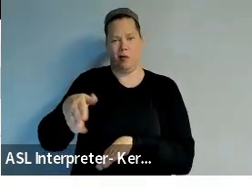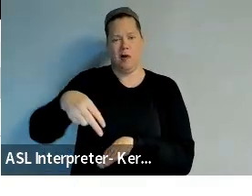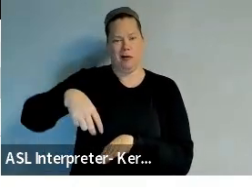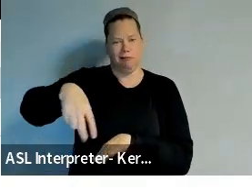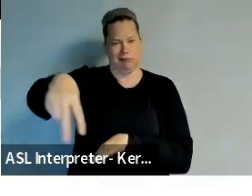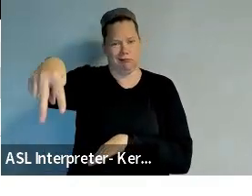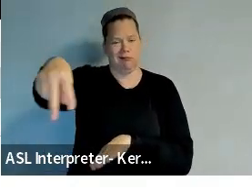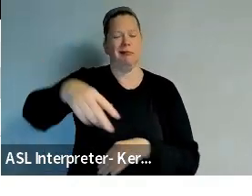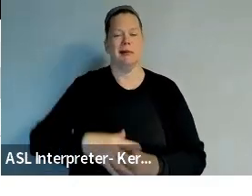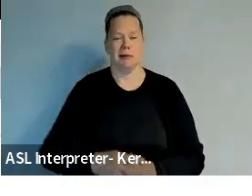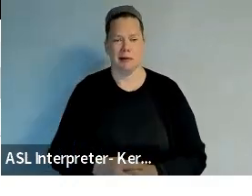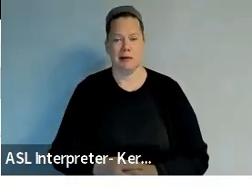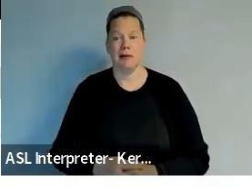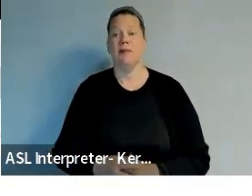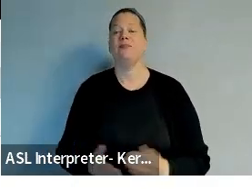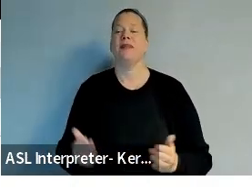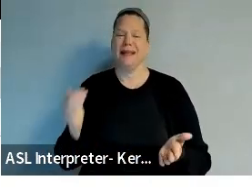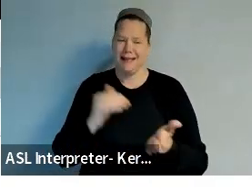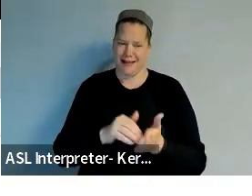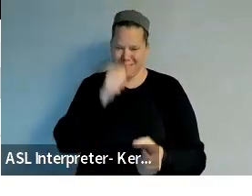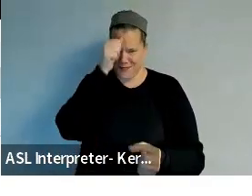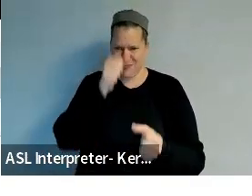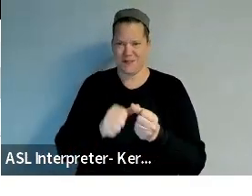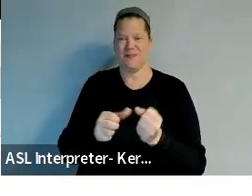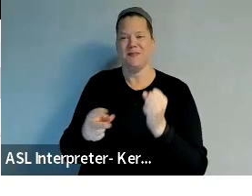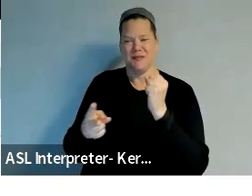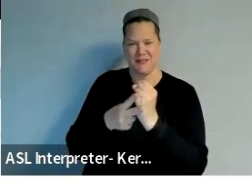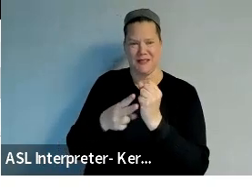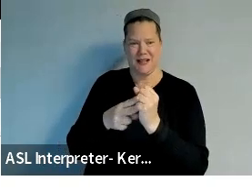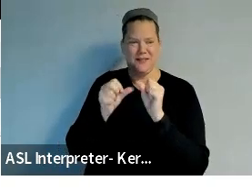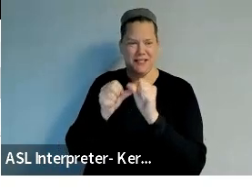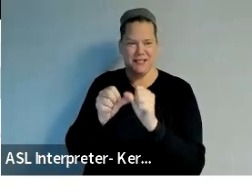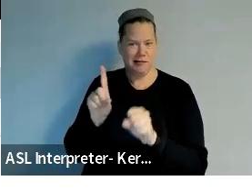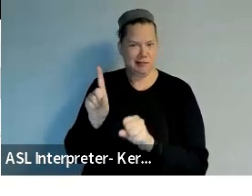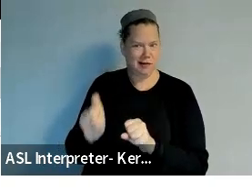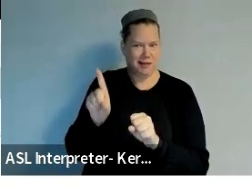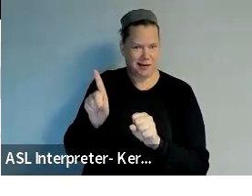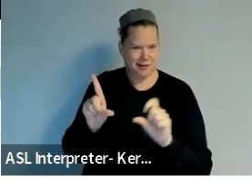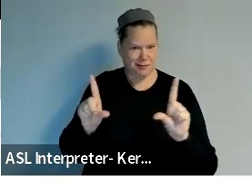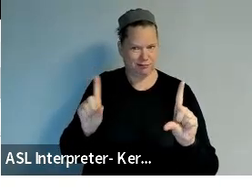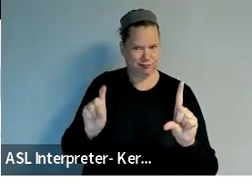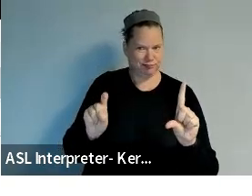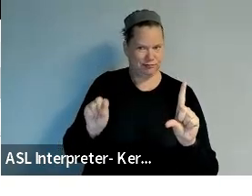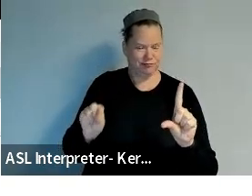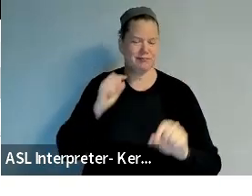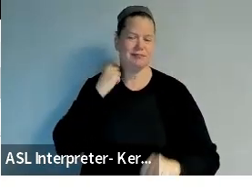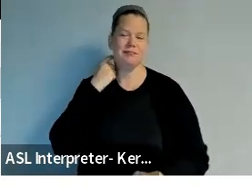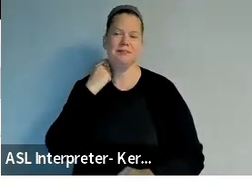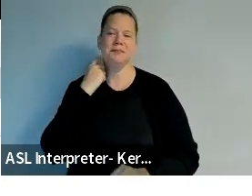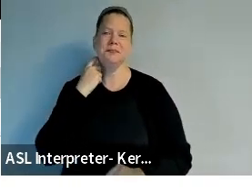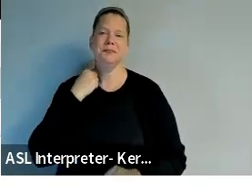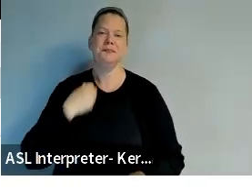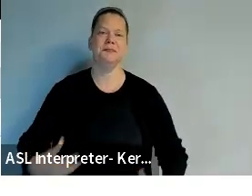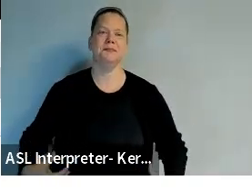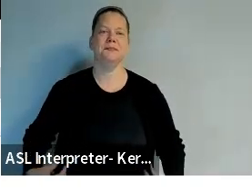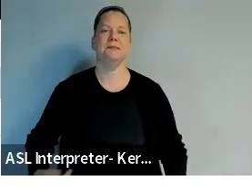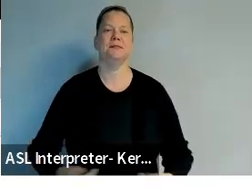click Save and Continue to move on to the involved party screen.